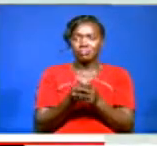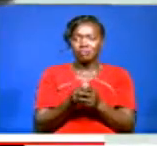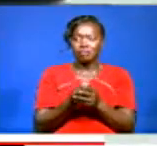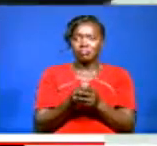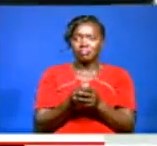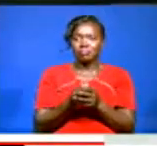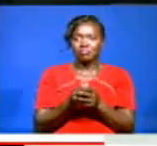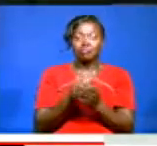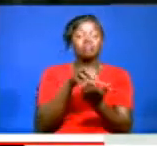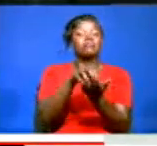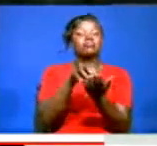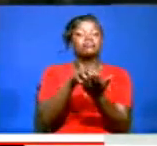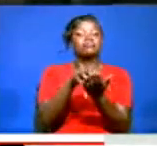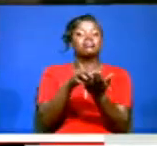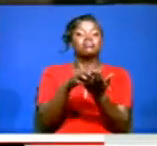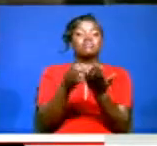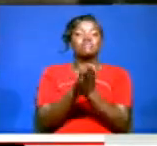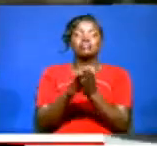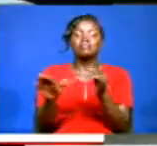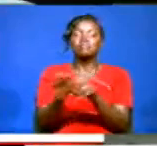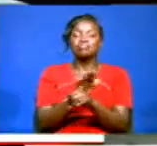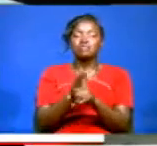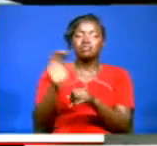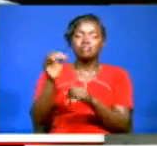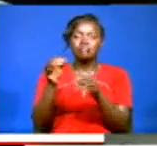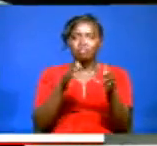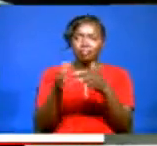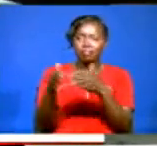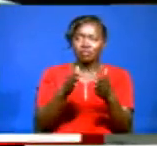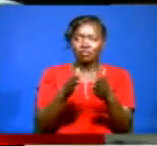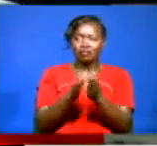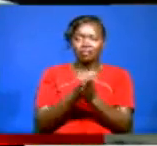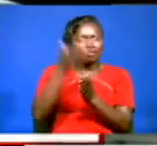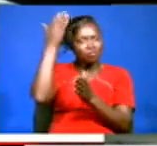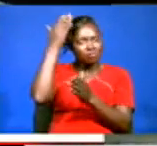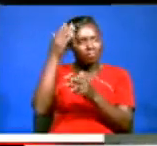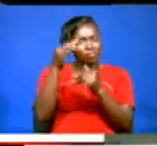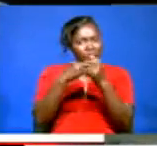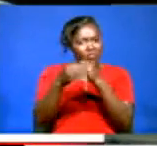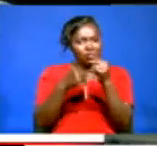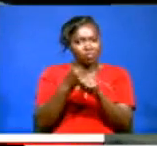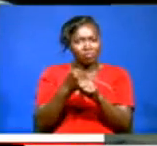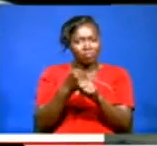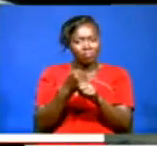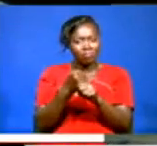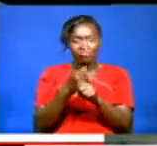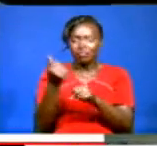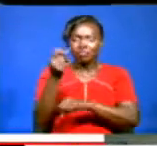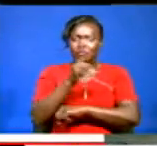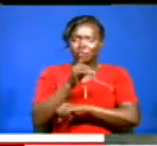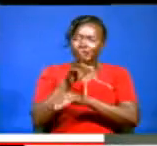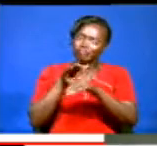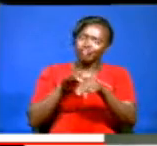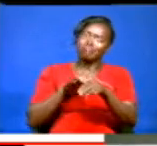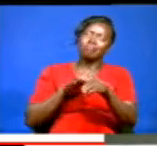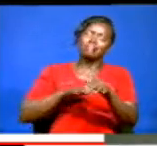The situation replicates in most city streets. Mi nafanya taxi miaka nane. Siku zingine jam, traffic, hata